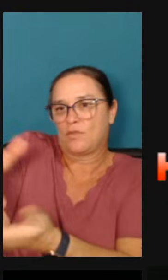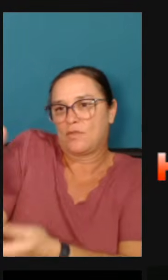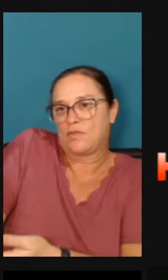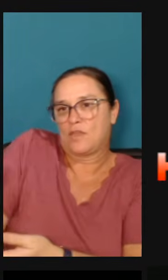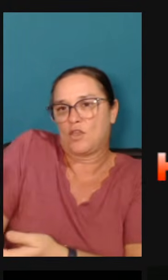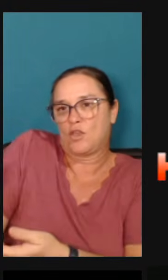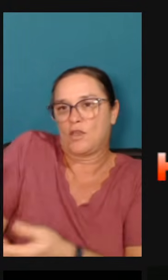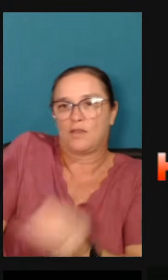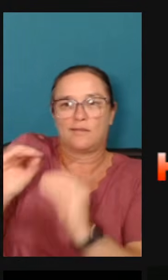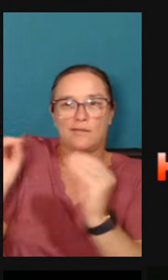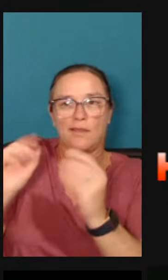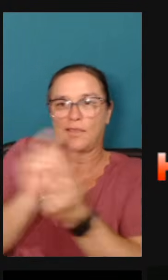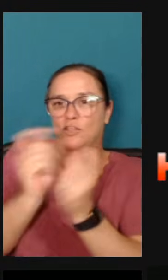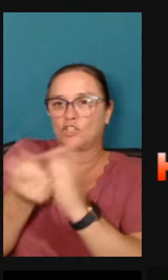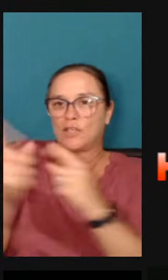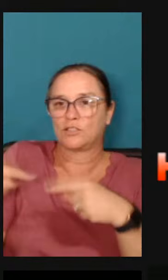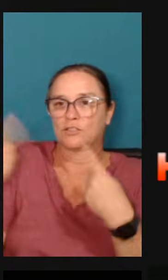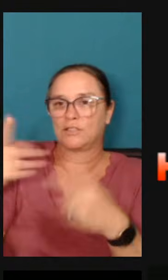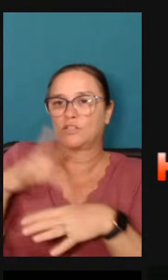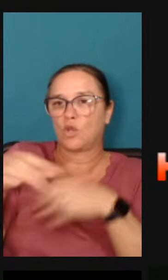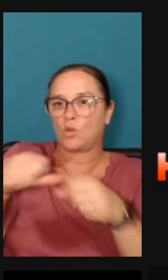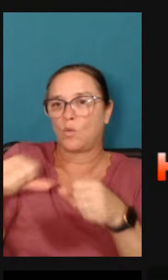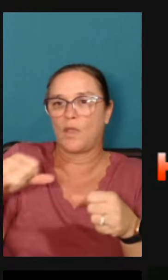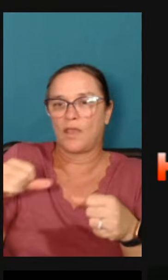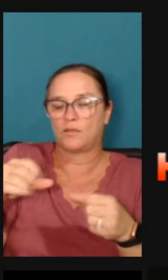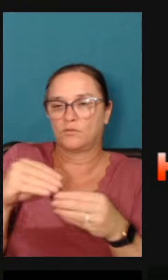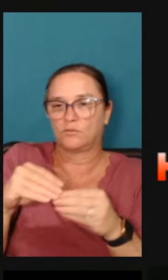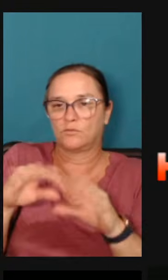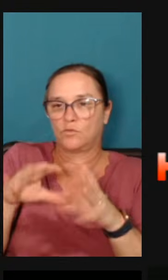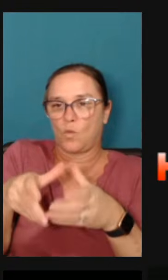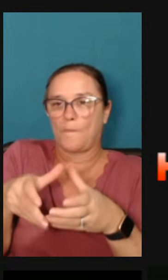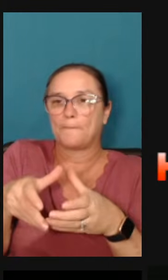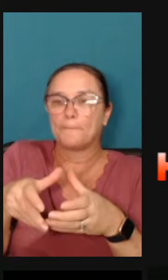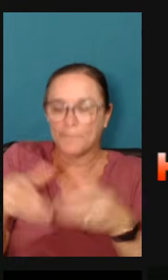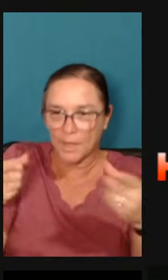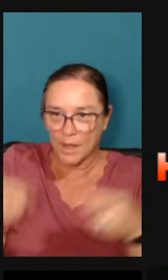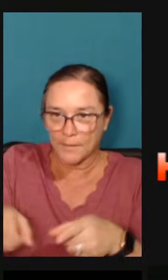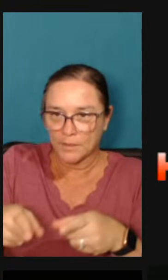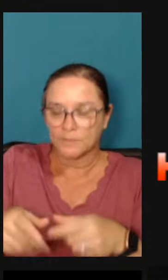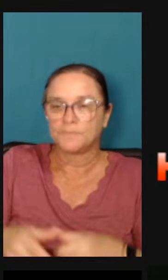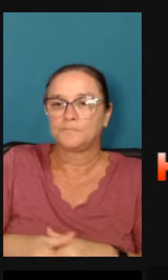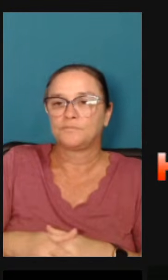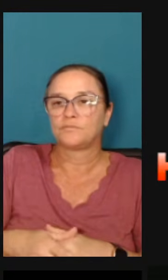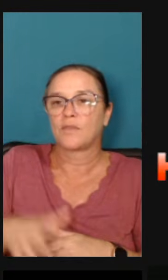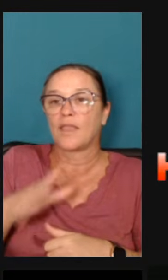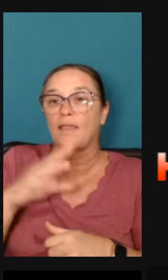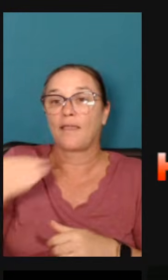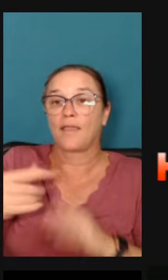nothing changed since the earthquake swarm. That's what this is telling us. Also, it's showing